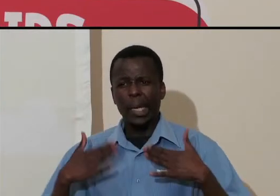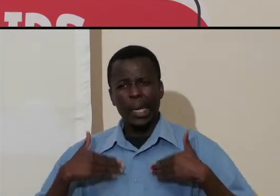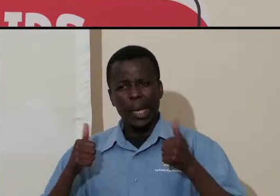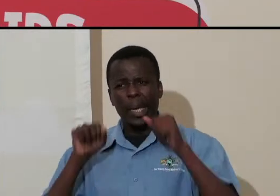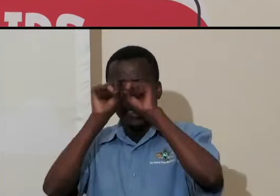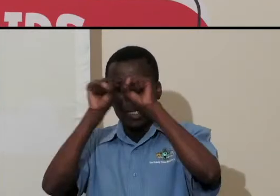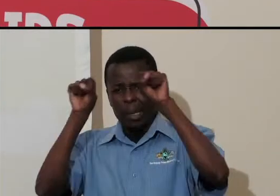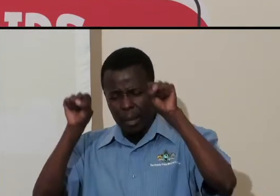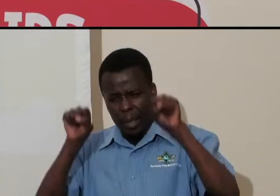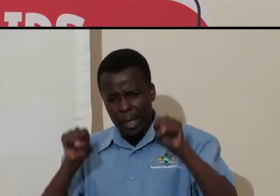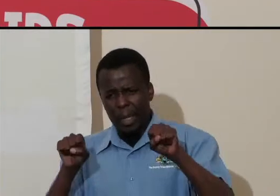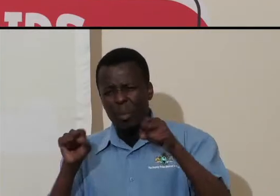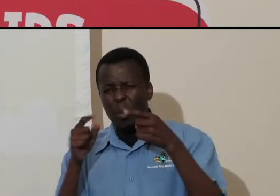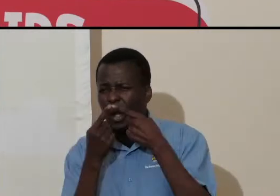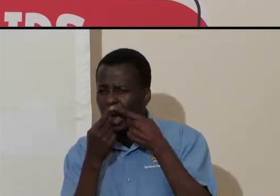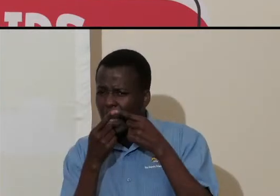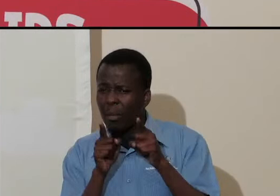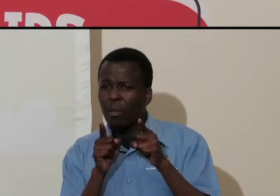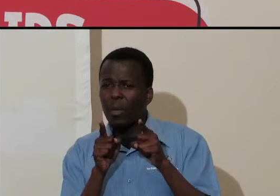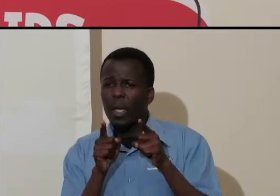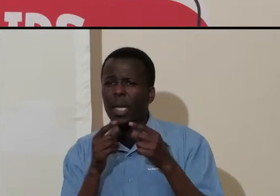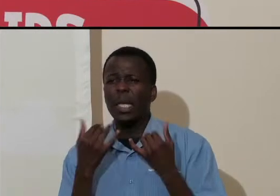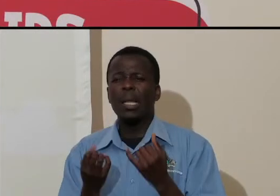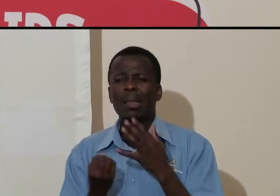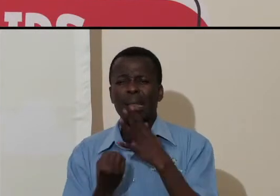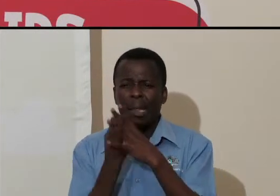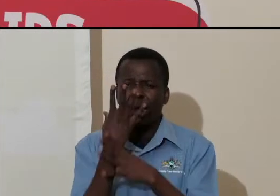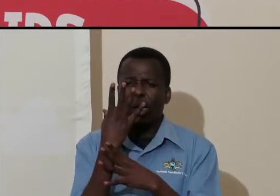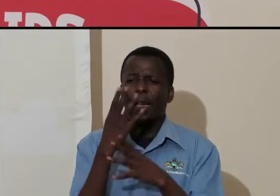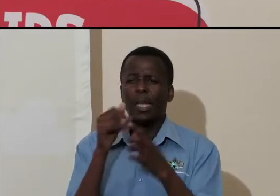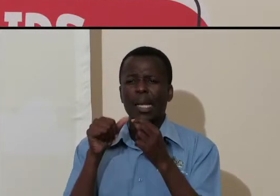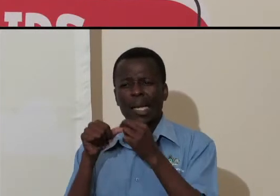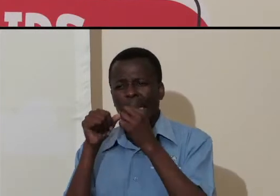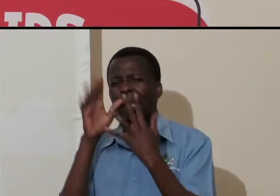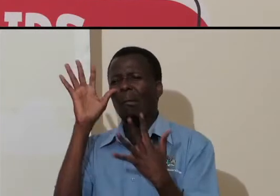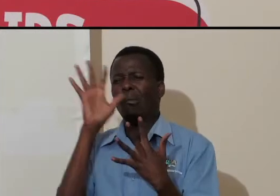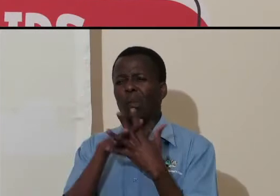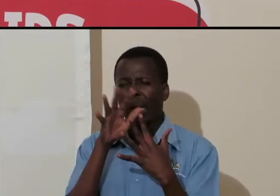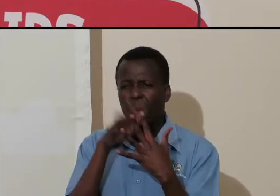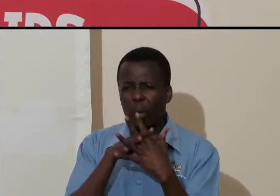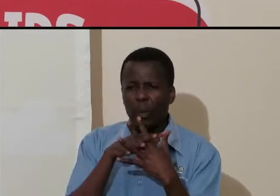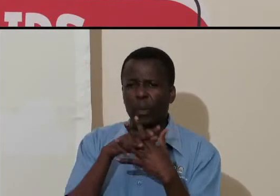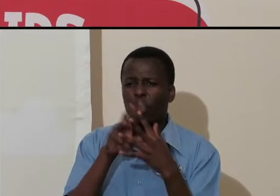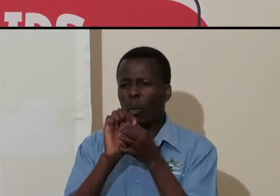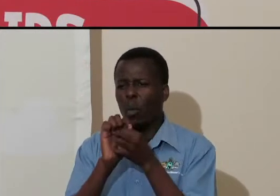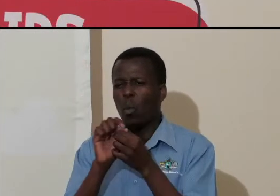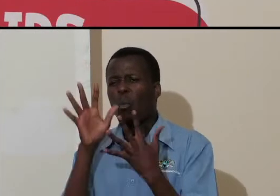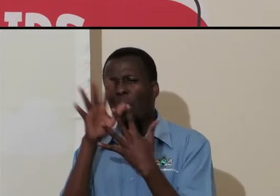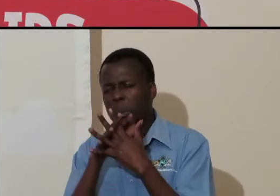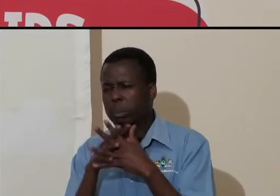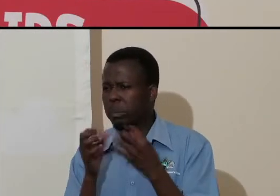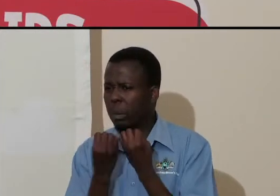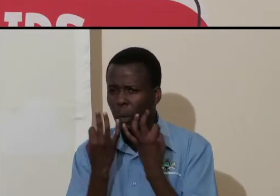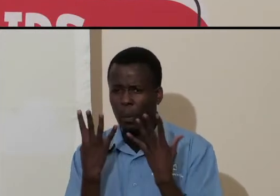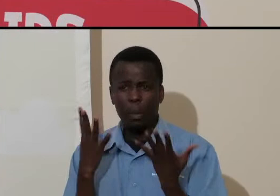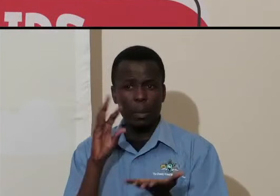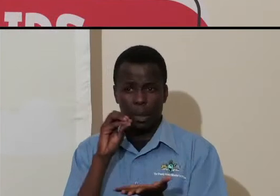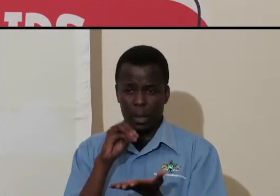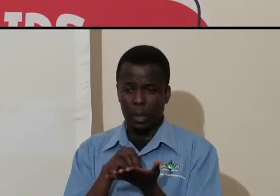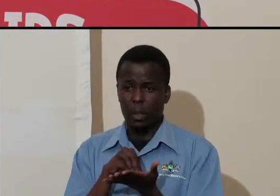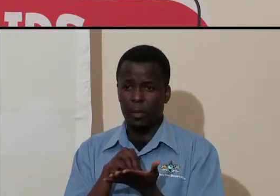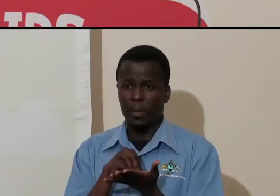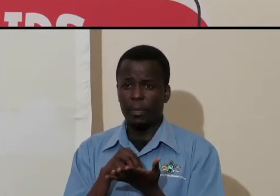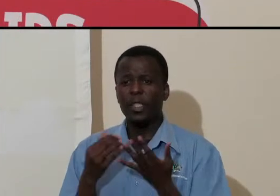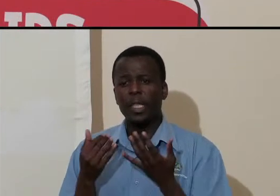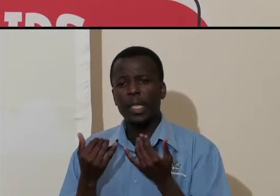gender inequalities and gender-based violence, and threatening the education of a generation of young people, and disrupting